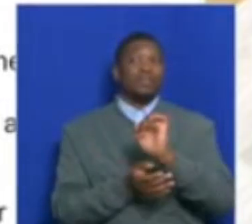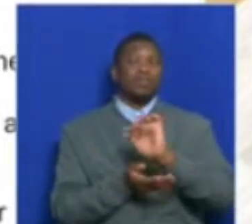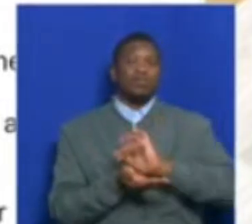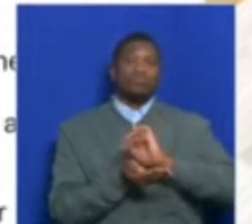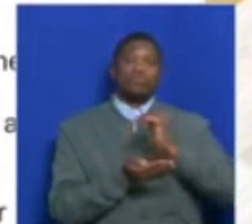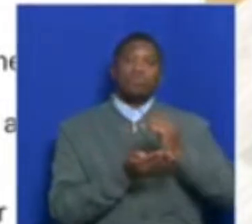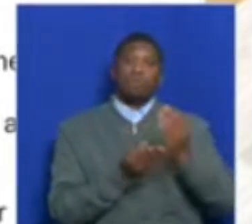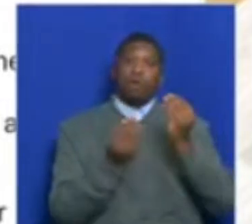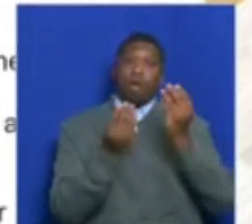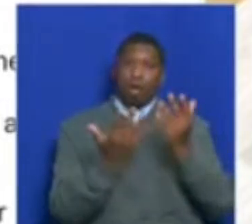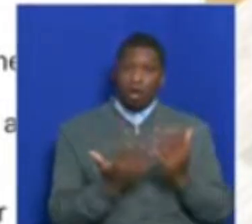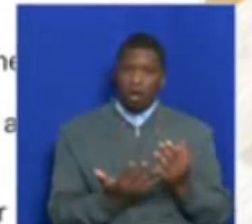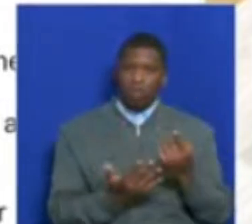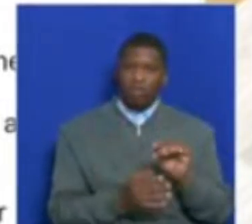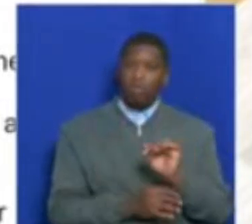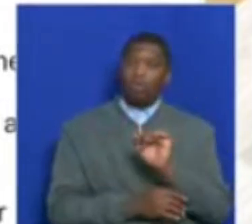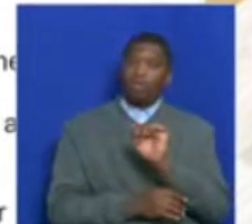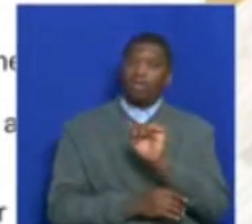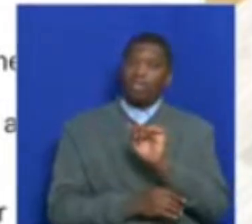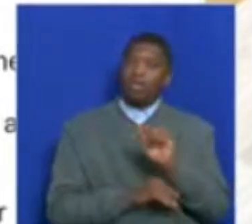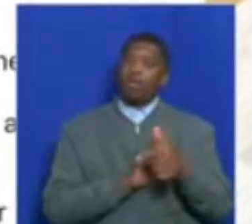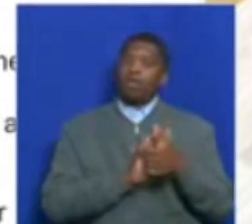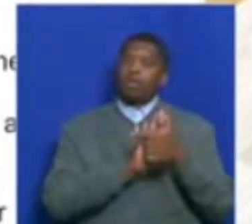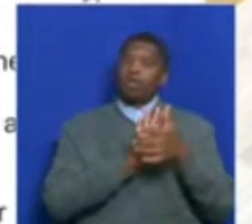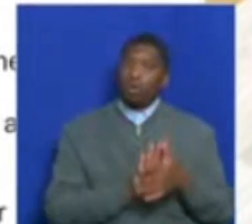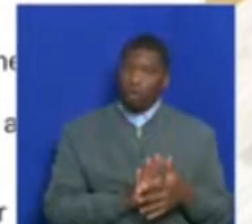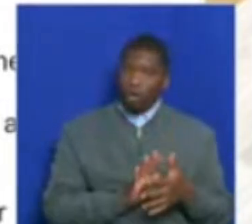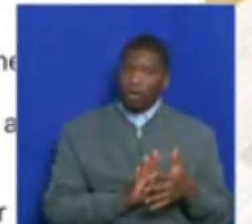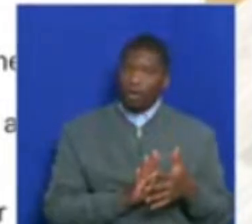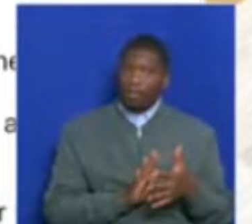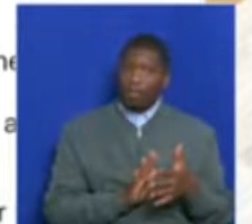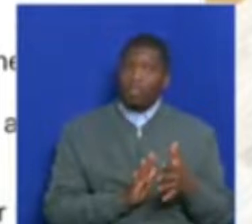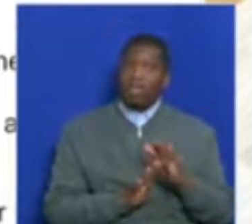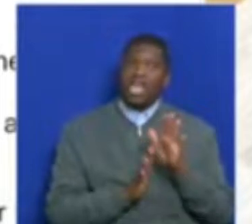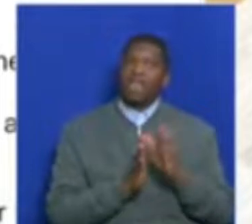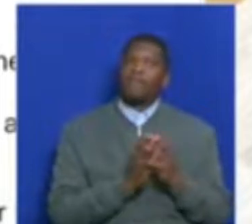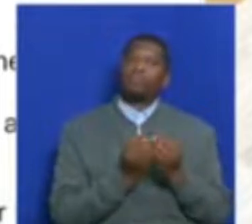conveyance attorneys handling the transfer of a